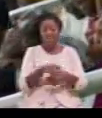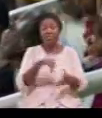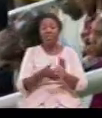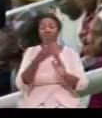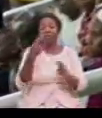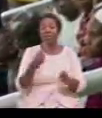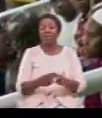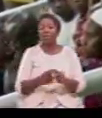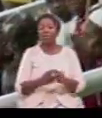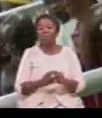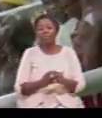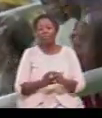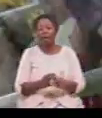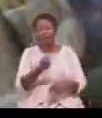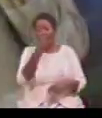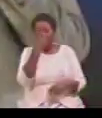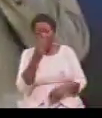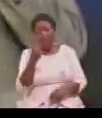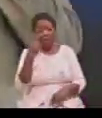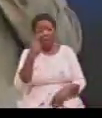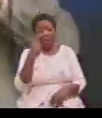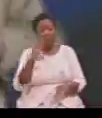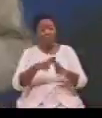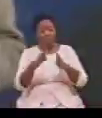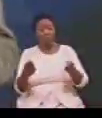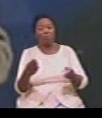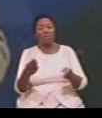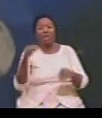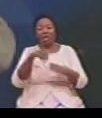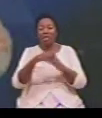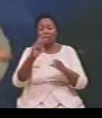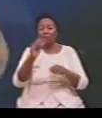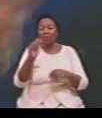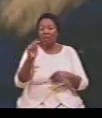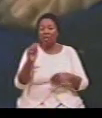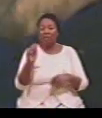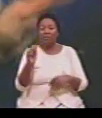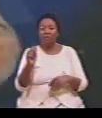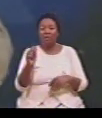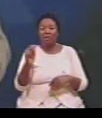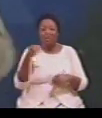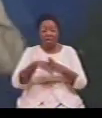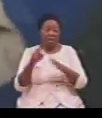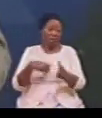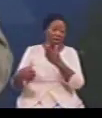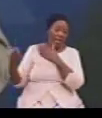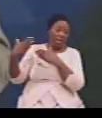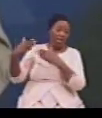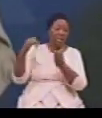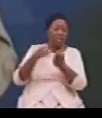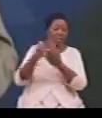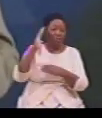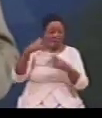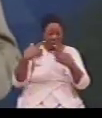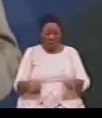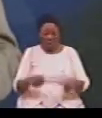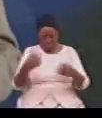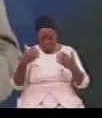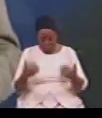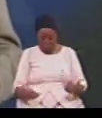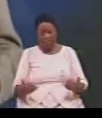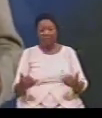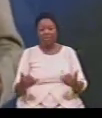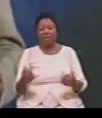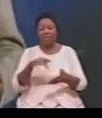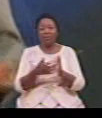today. Blind eyes opened in Matthew. In the past, it will happen in the